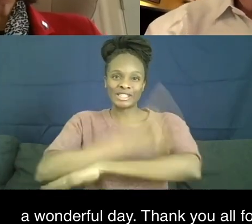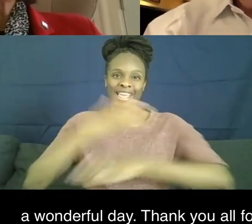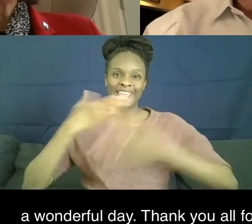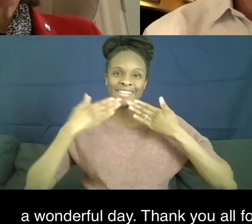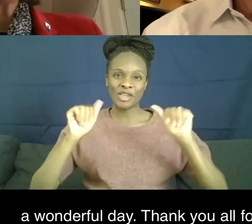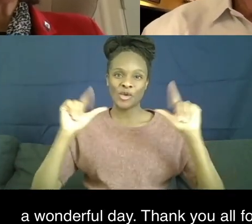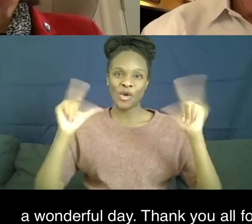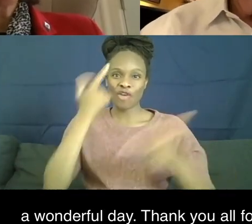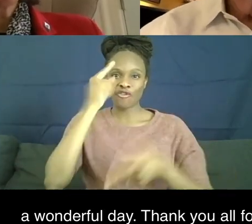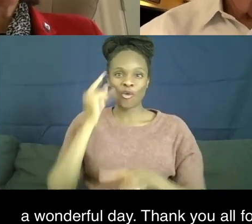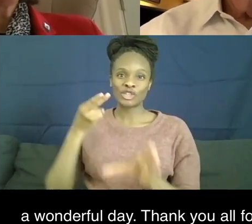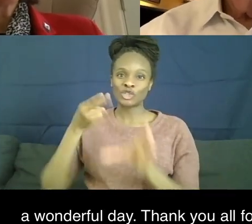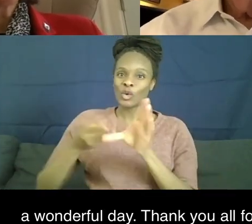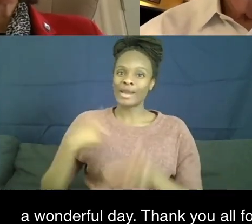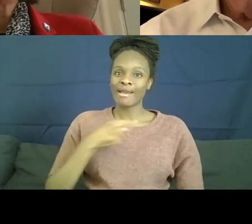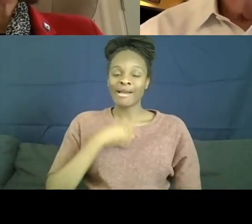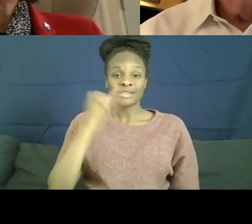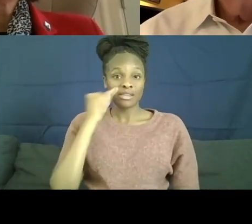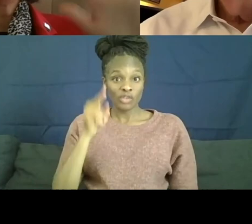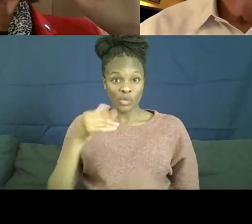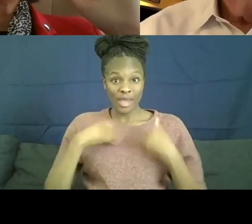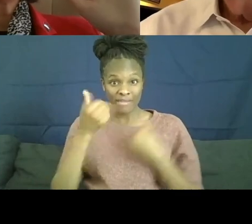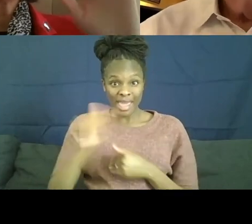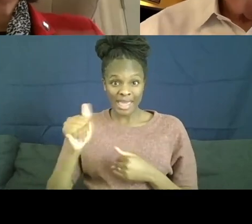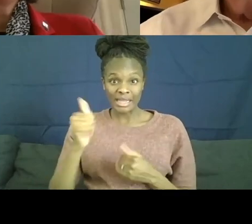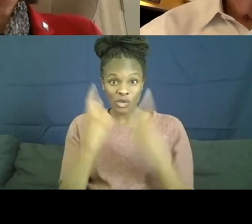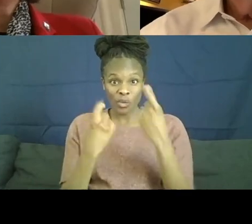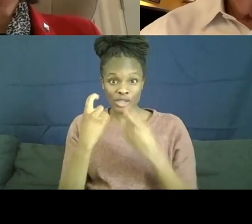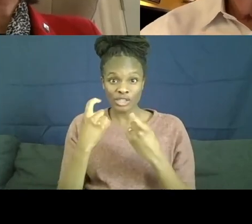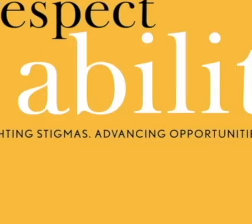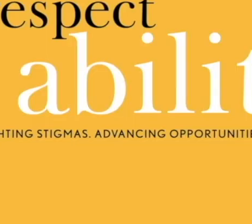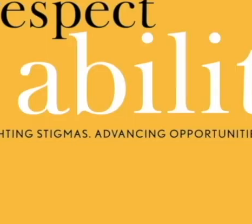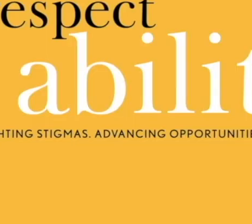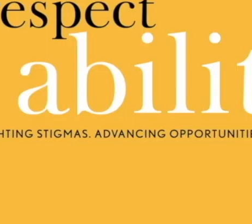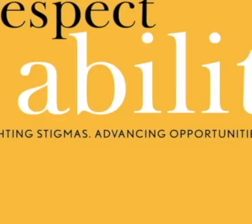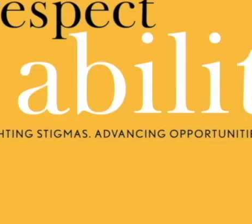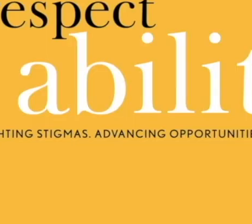all for joining us. And if you have any questions, please be in touch. Thank you.